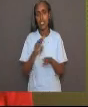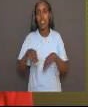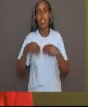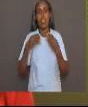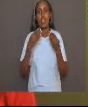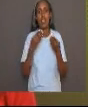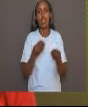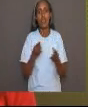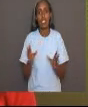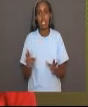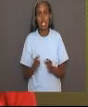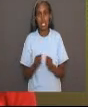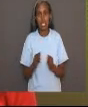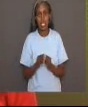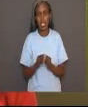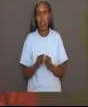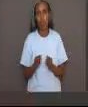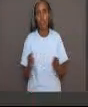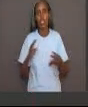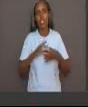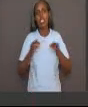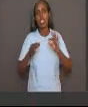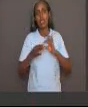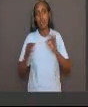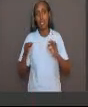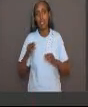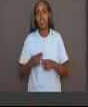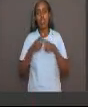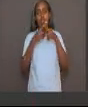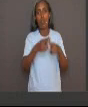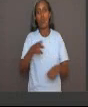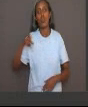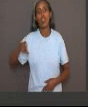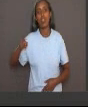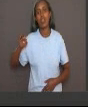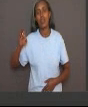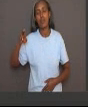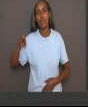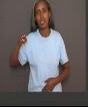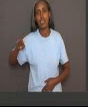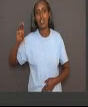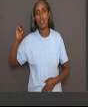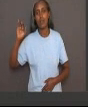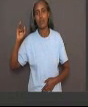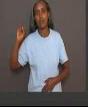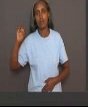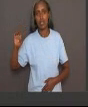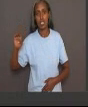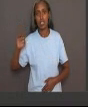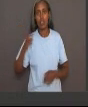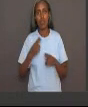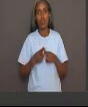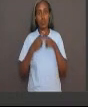given set of statements called the premise, also